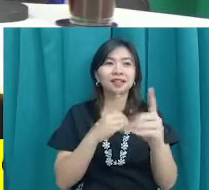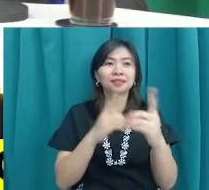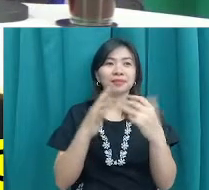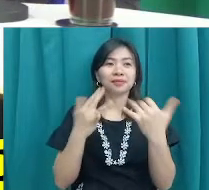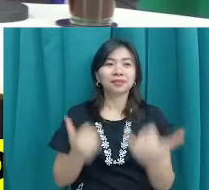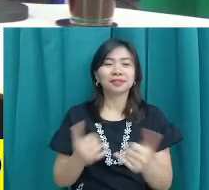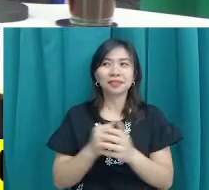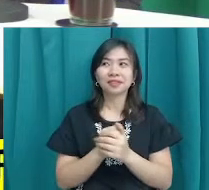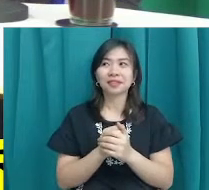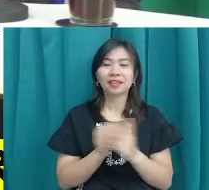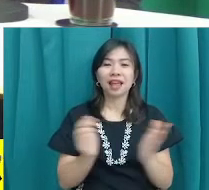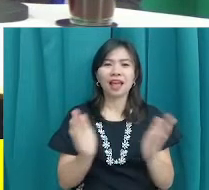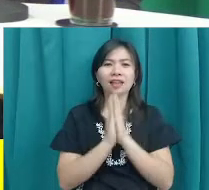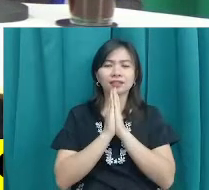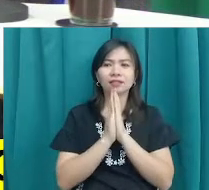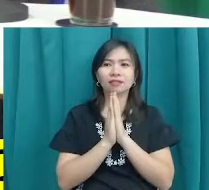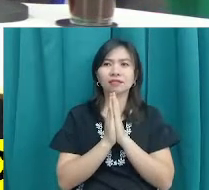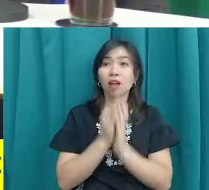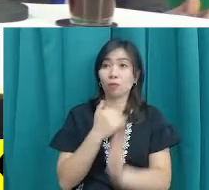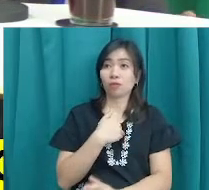yung kanilang